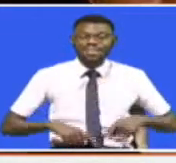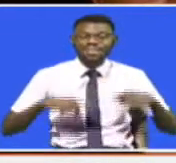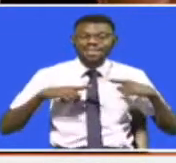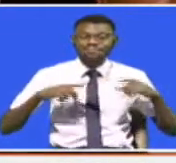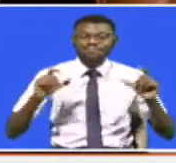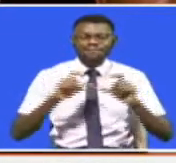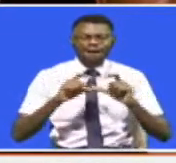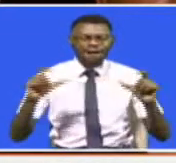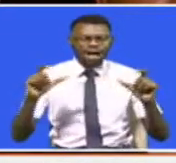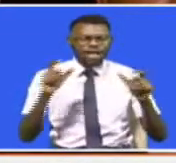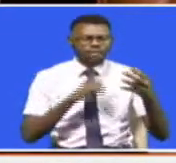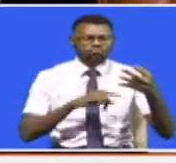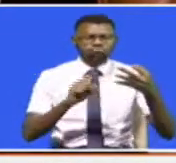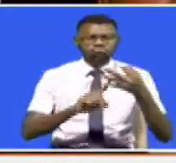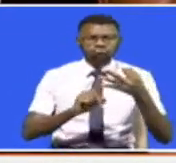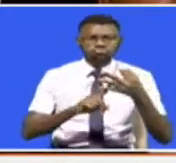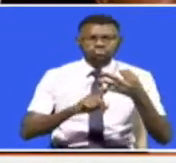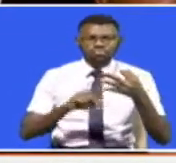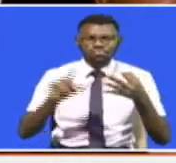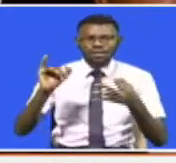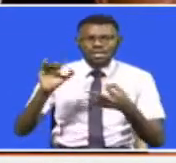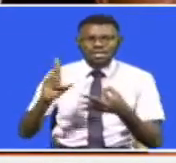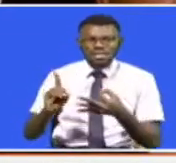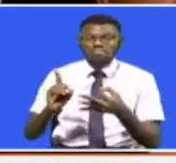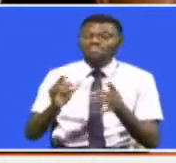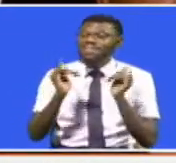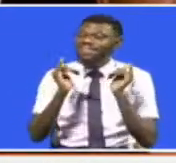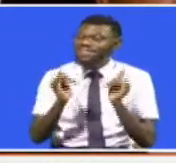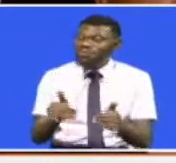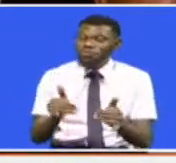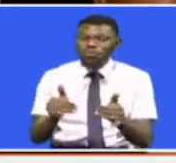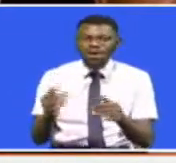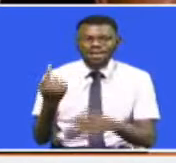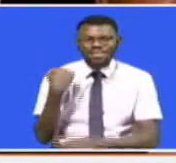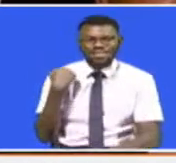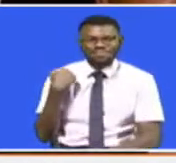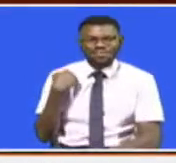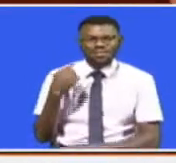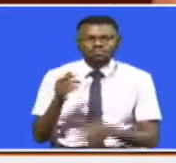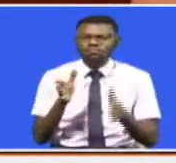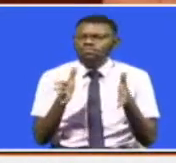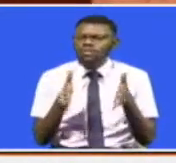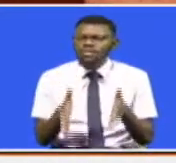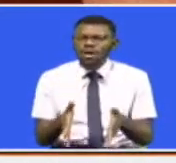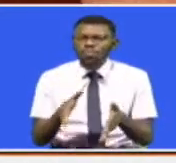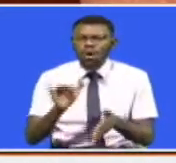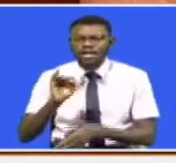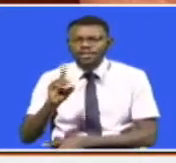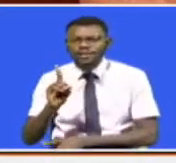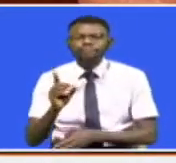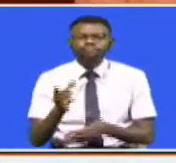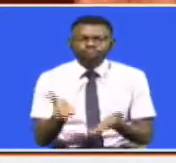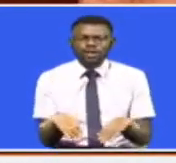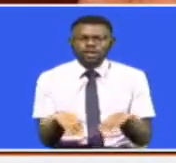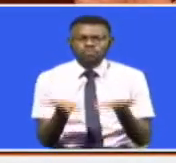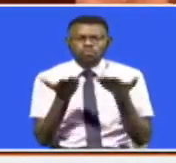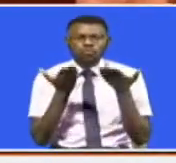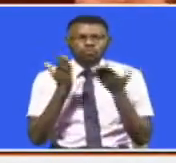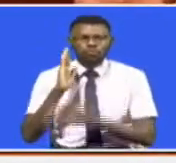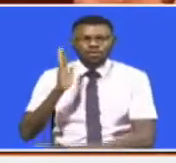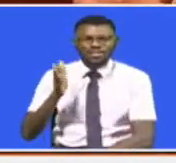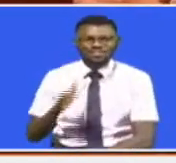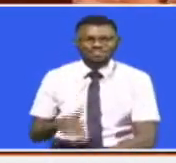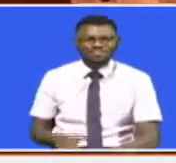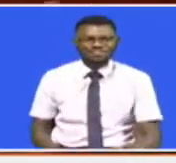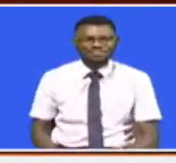card a third generation ID which is a new version of the current ID which we have yeah going